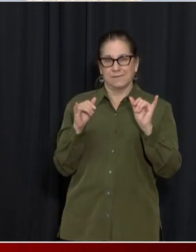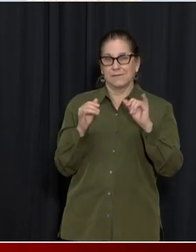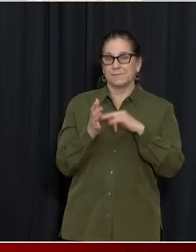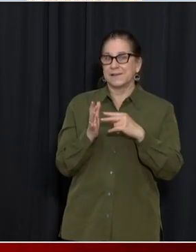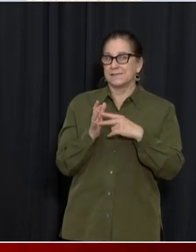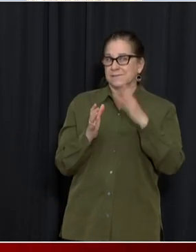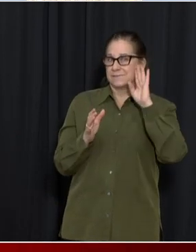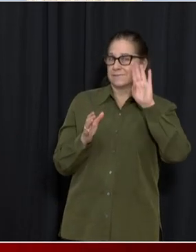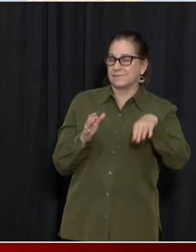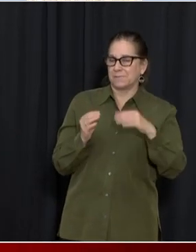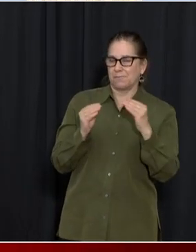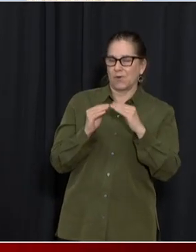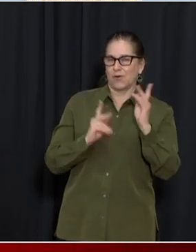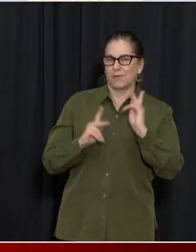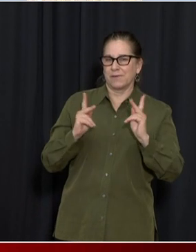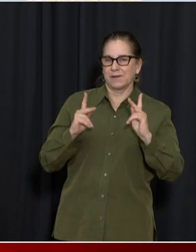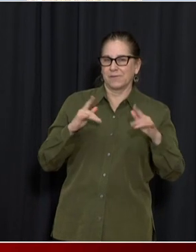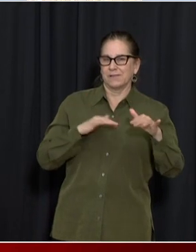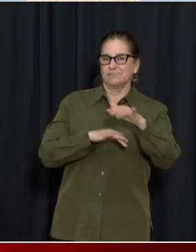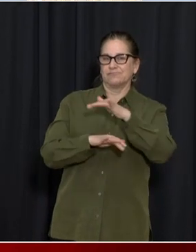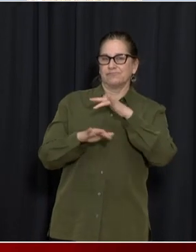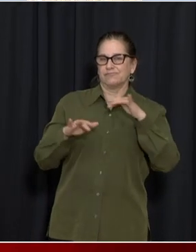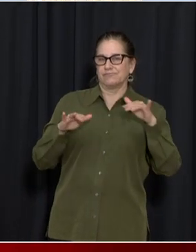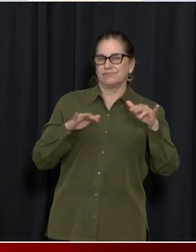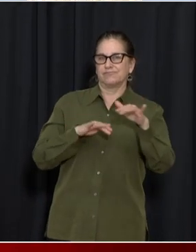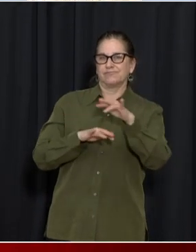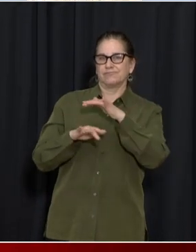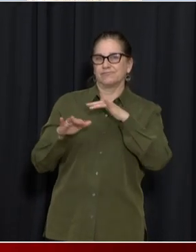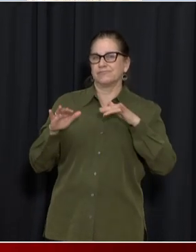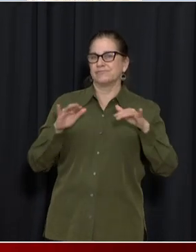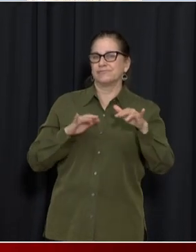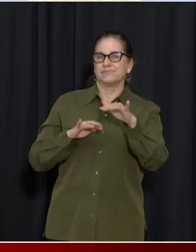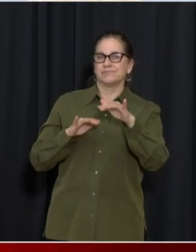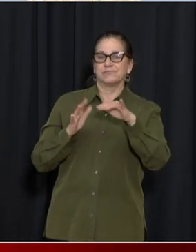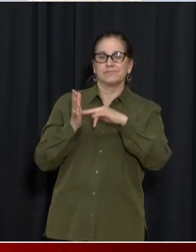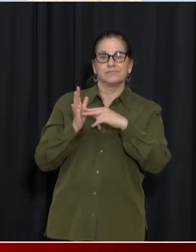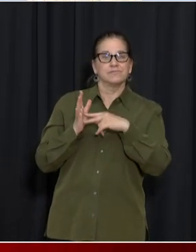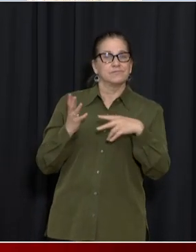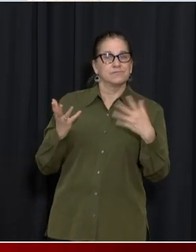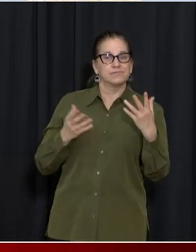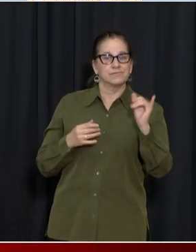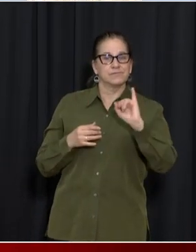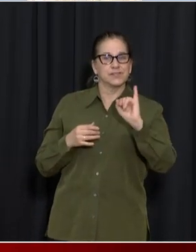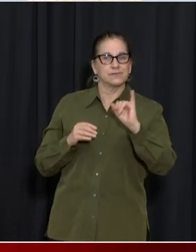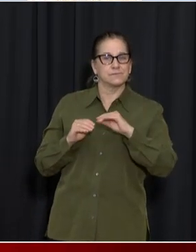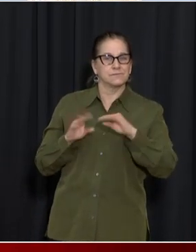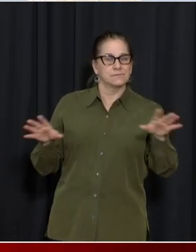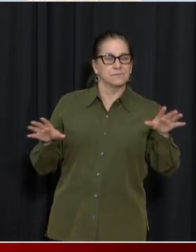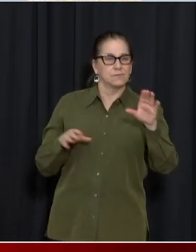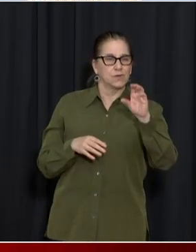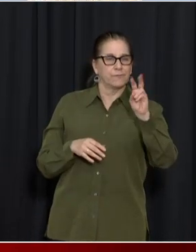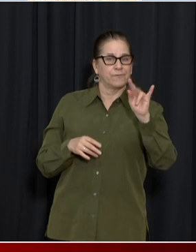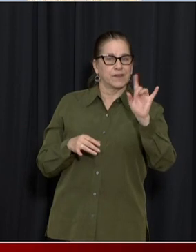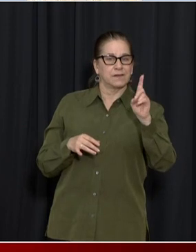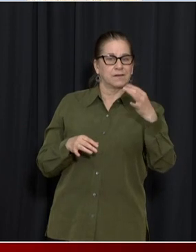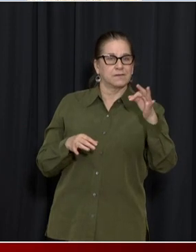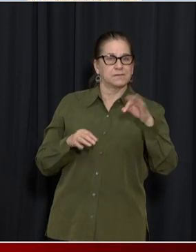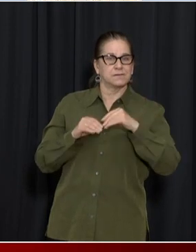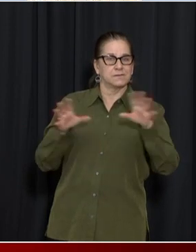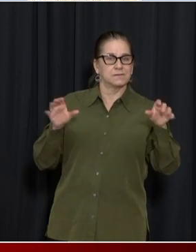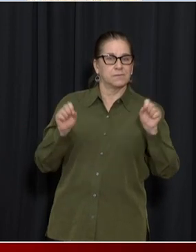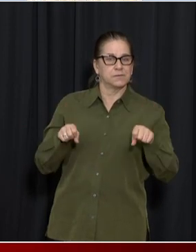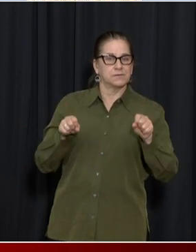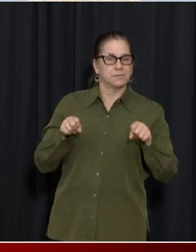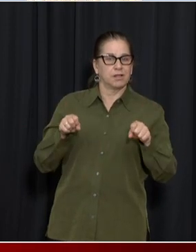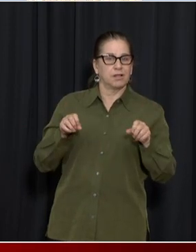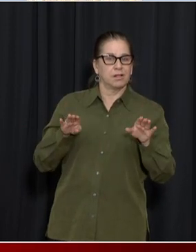there will be more infections in the city. So it is very important always that we are monitoring the capacity in